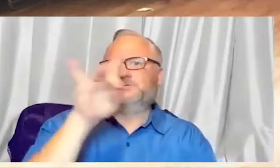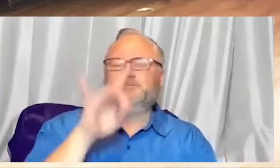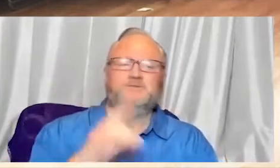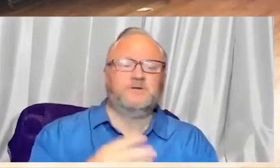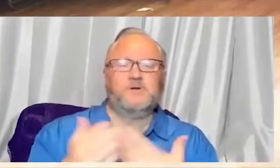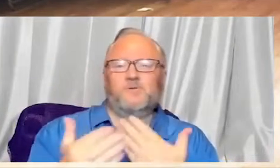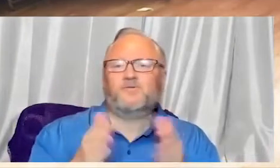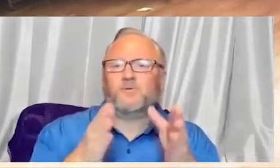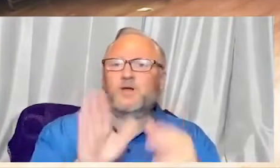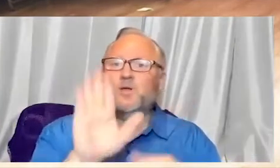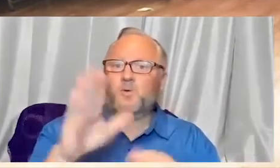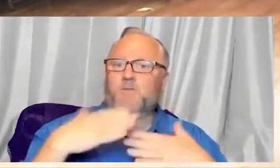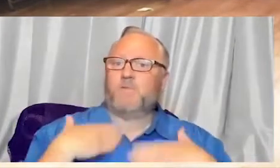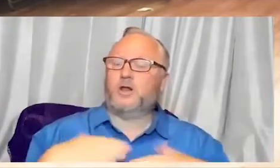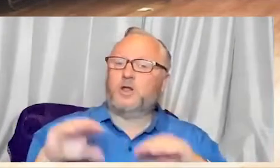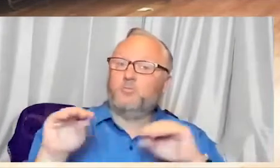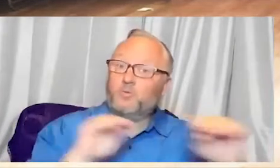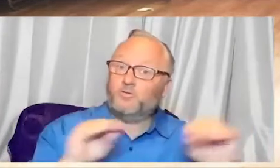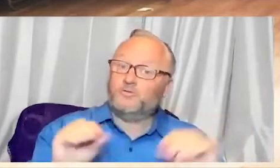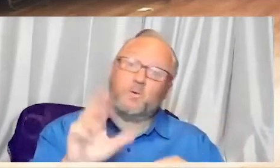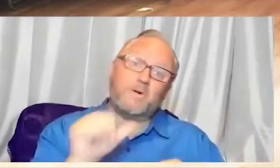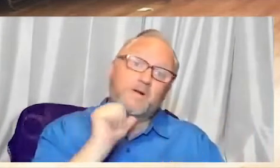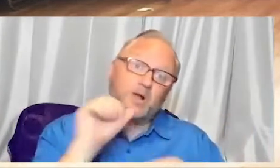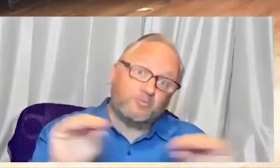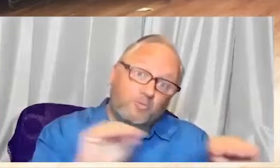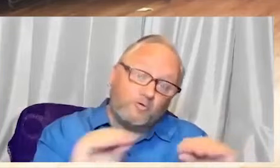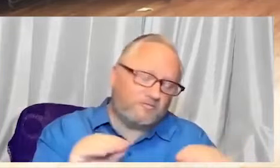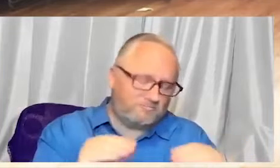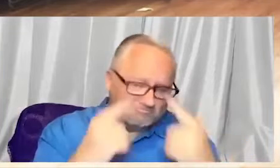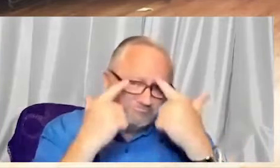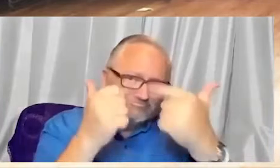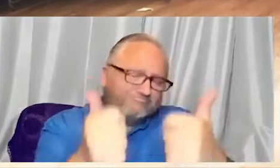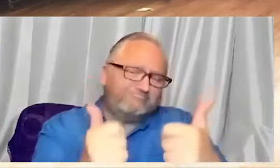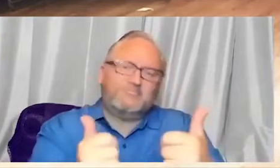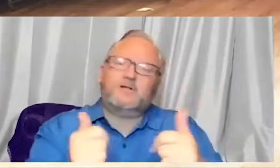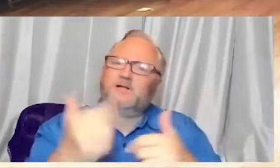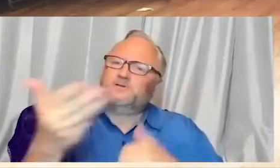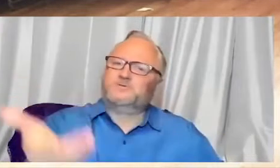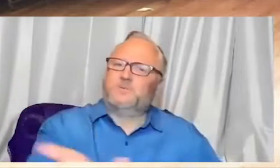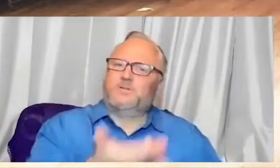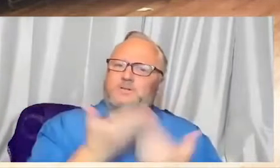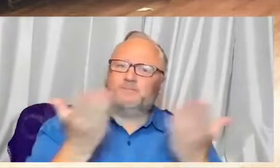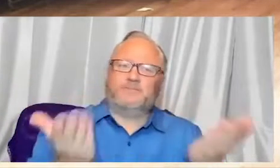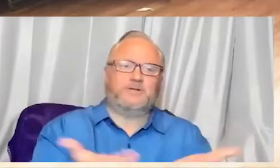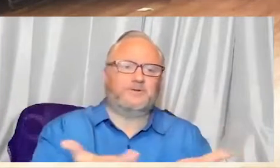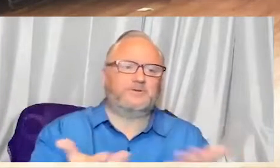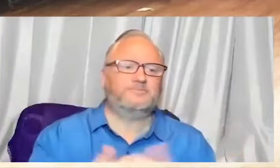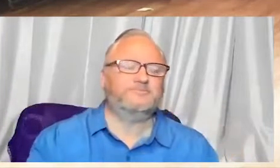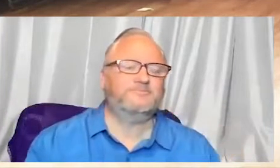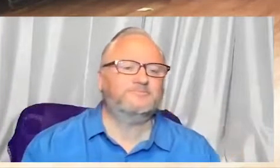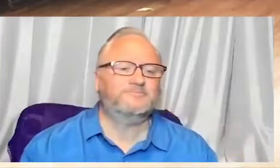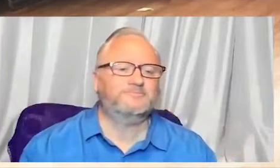your body moves or doesn't, it's welcome here. Do this however you choose.